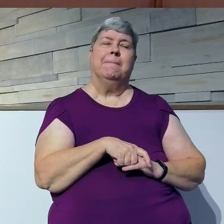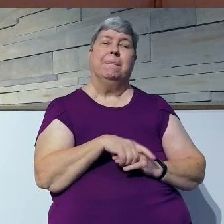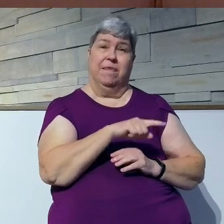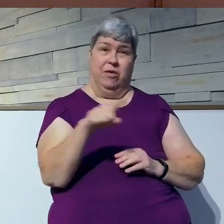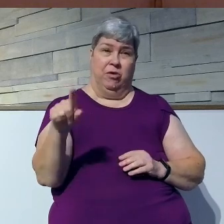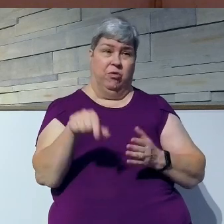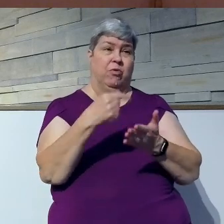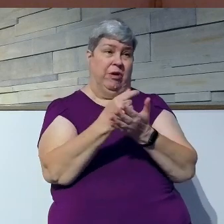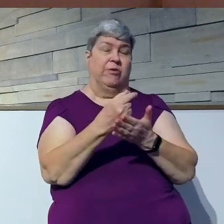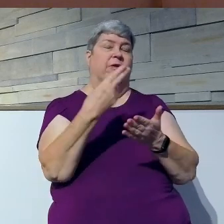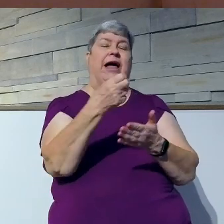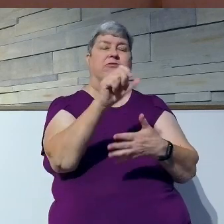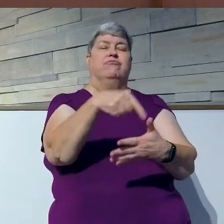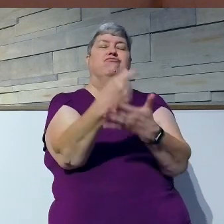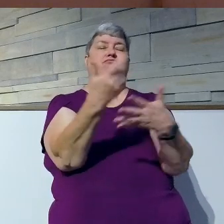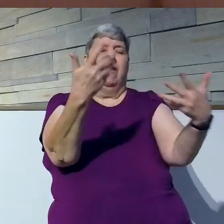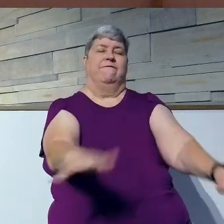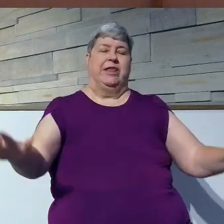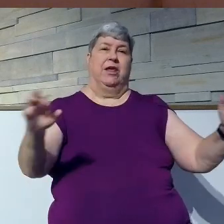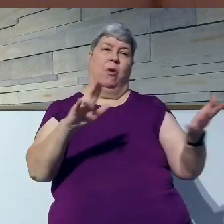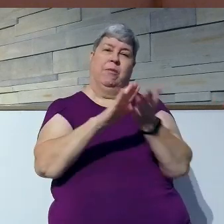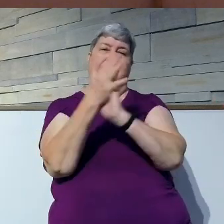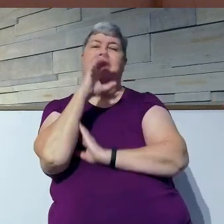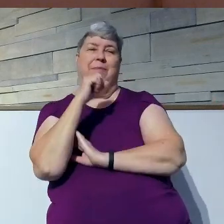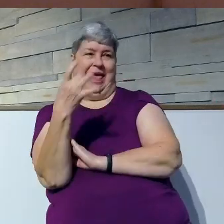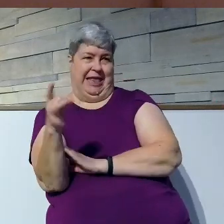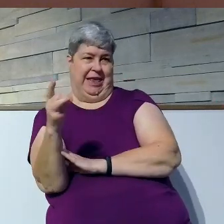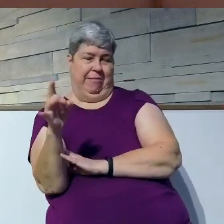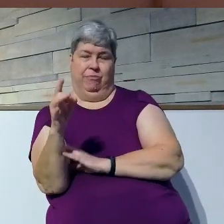When you graduated high school, or when you turned 18,